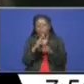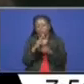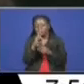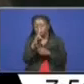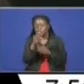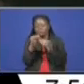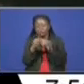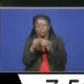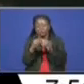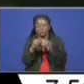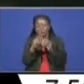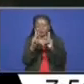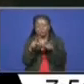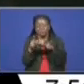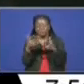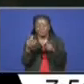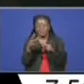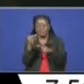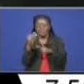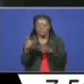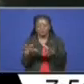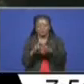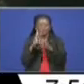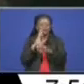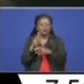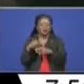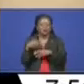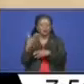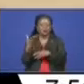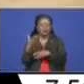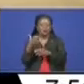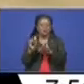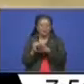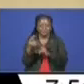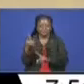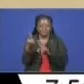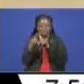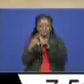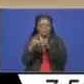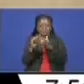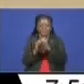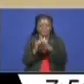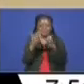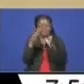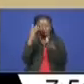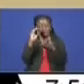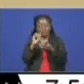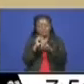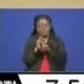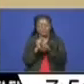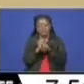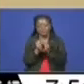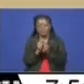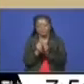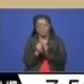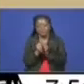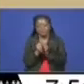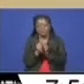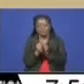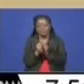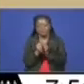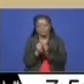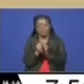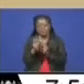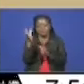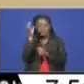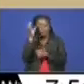onto her and let them join her up there. So that's the goal and that's the plan. And that's going to put a wrap on your TGIF Look at Sports.